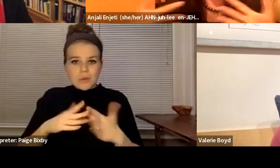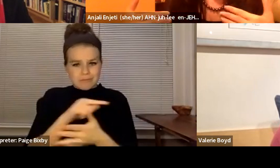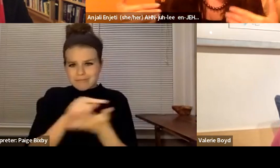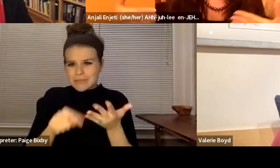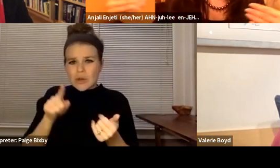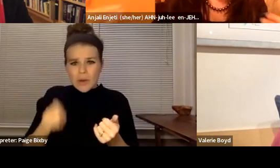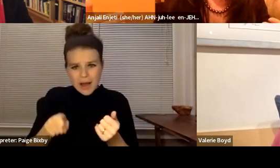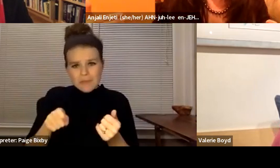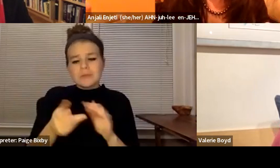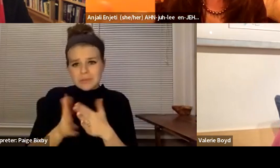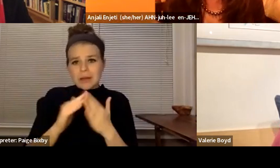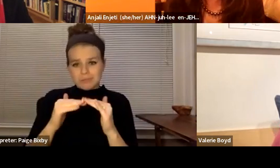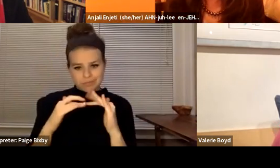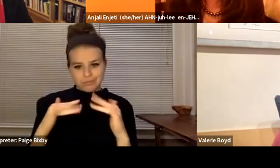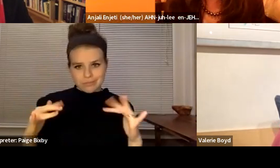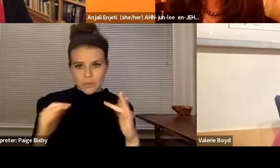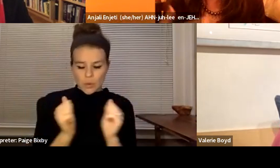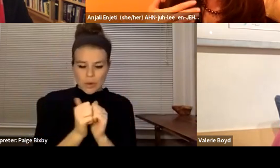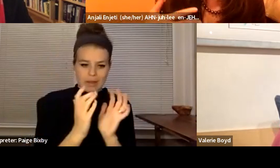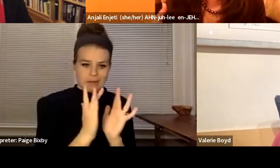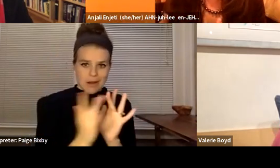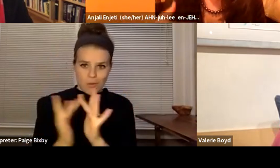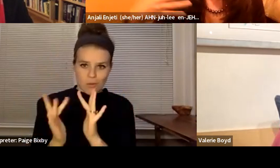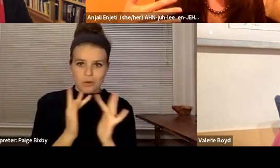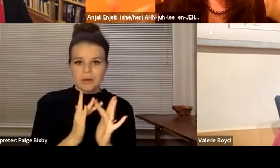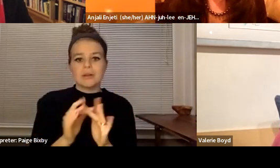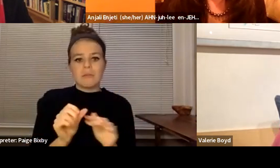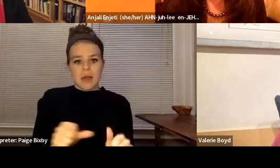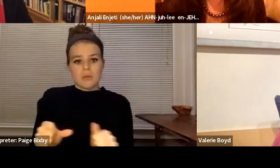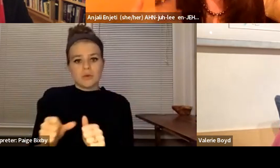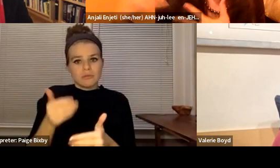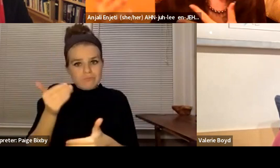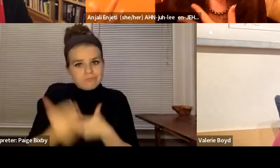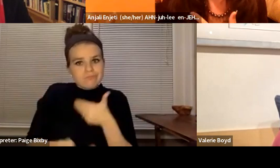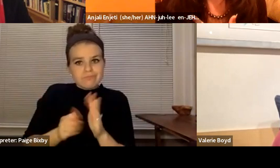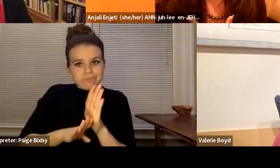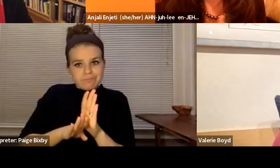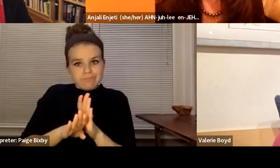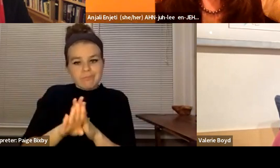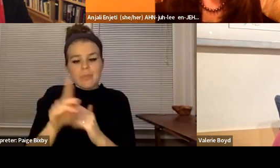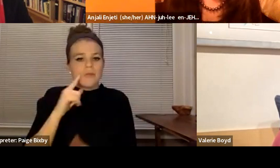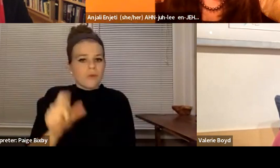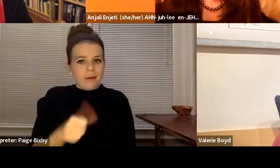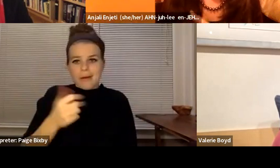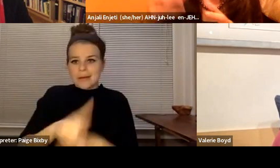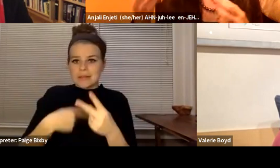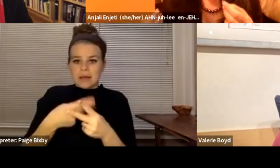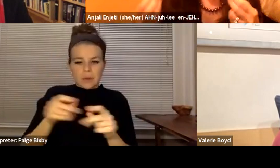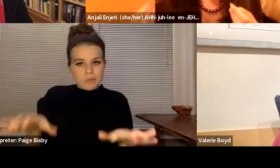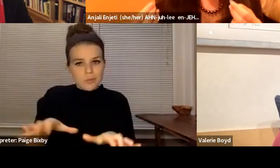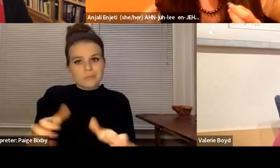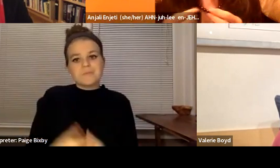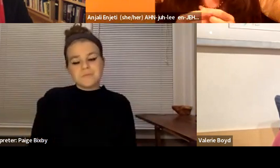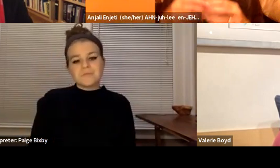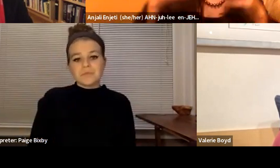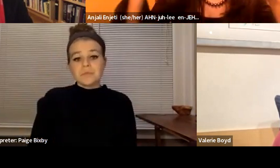of diversify the network in order to gain progress in any kind of movement. But